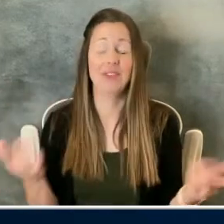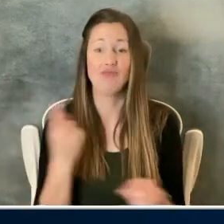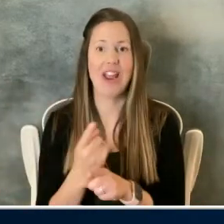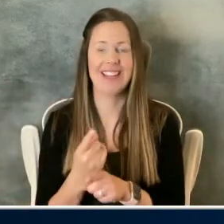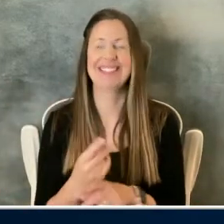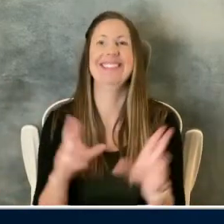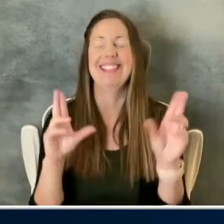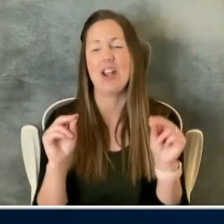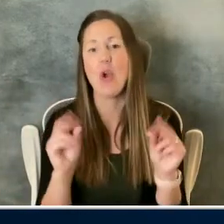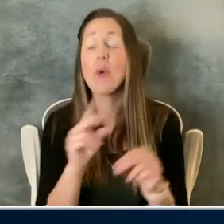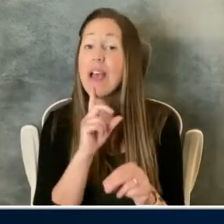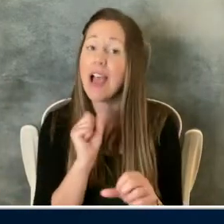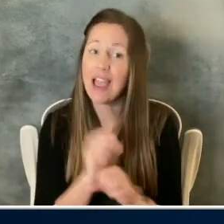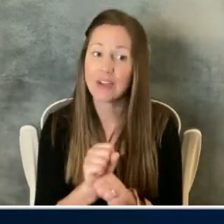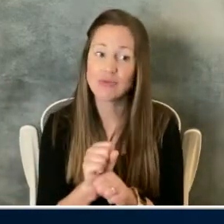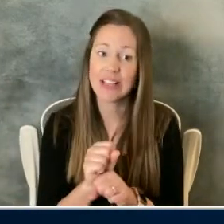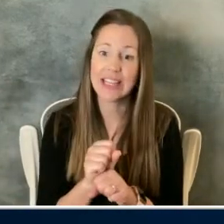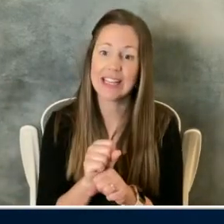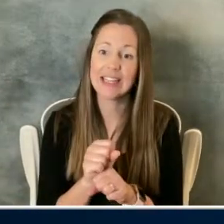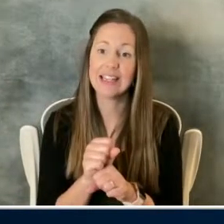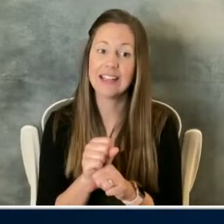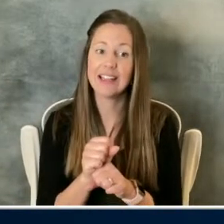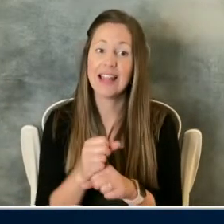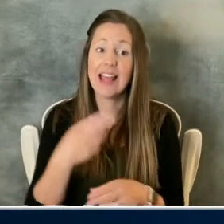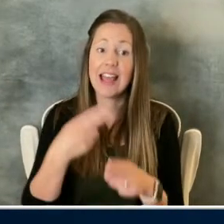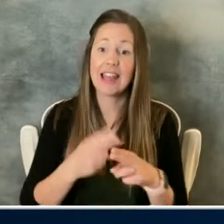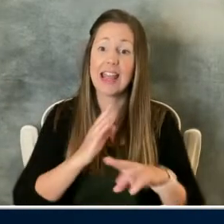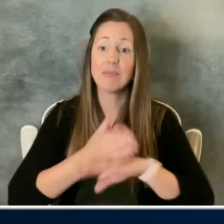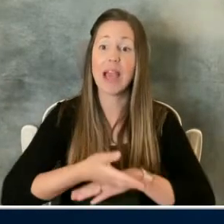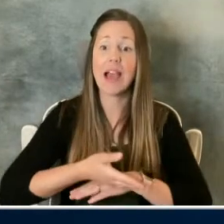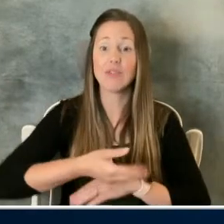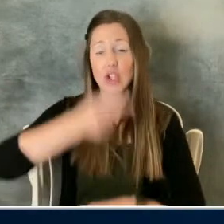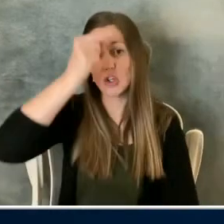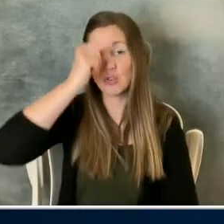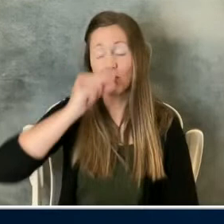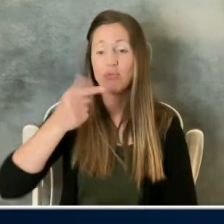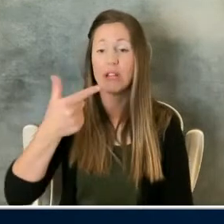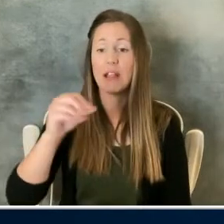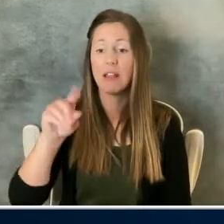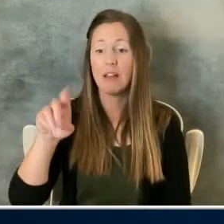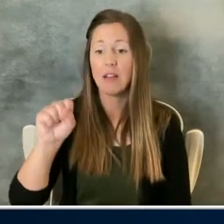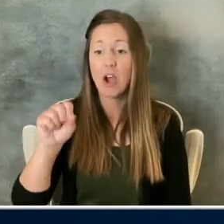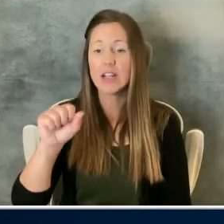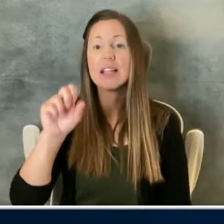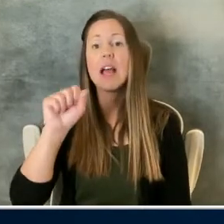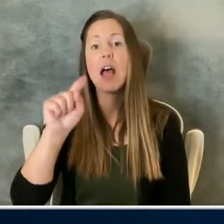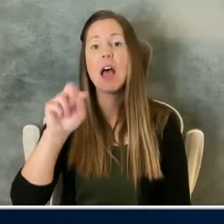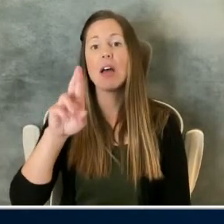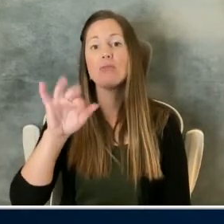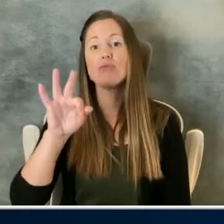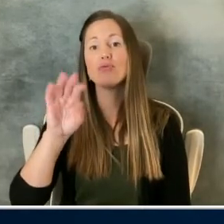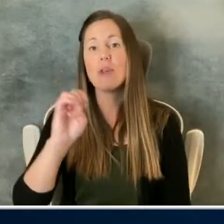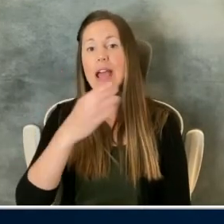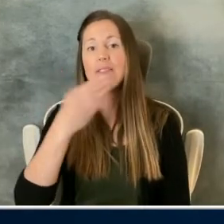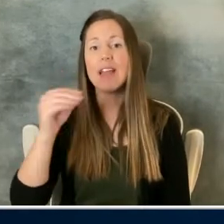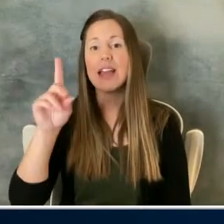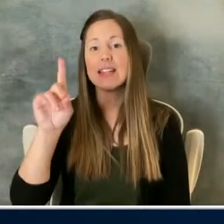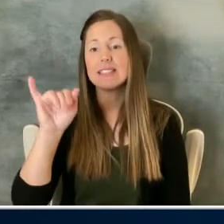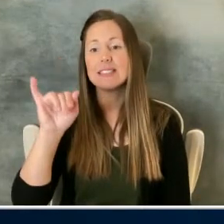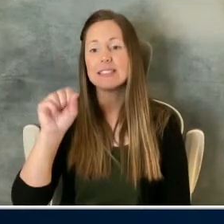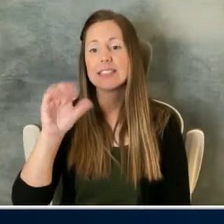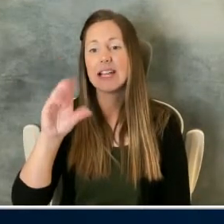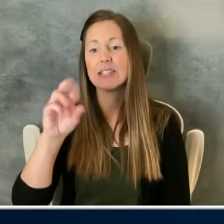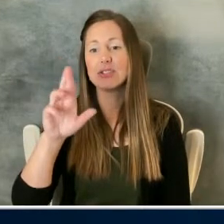actually, it was named after the Greek goddess of strife and discord, Eris. I think there's Hades, that's kind of bad